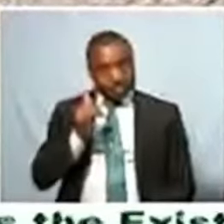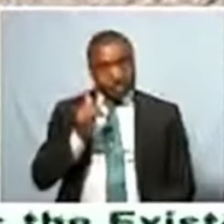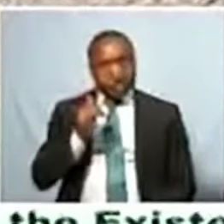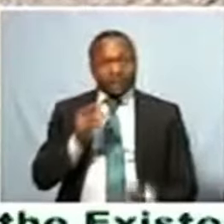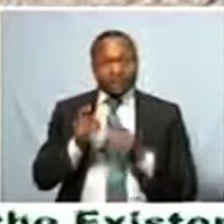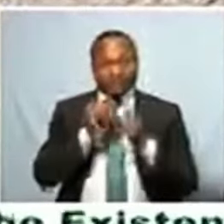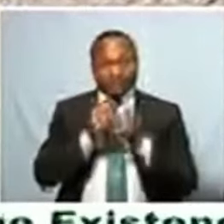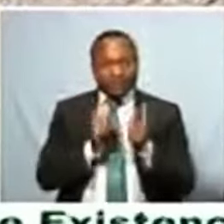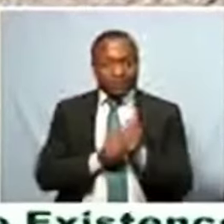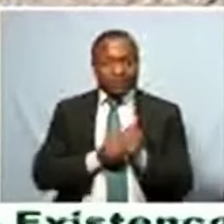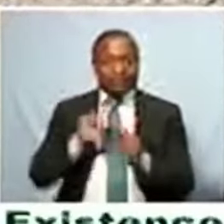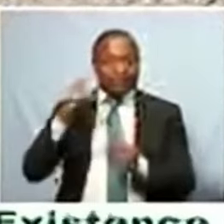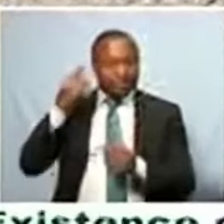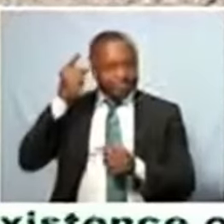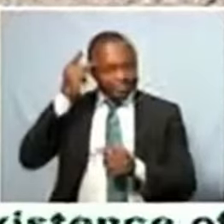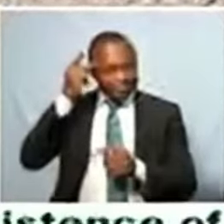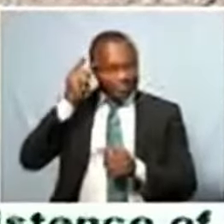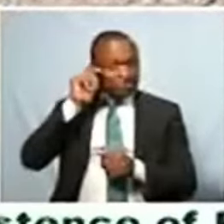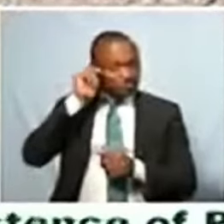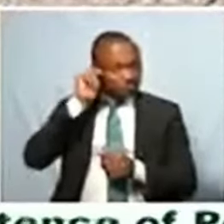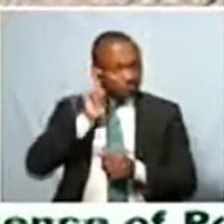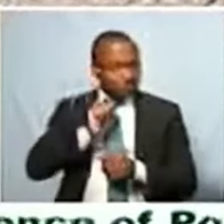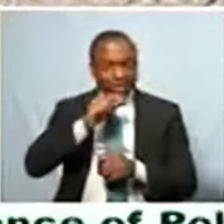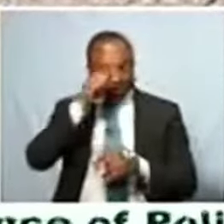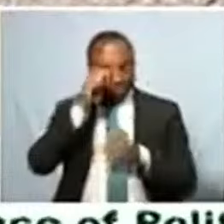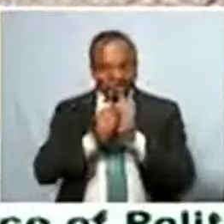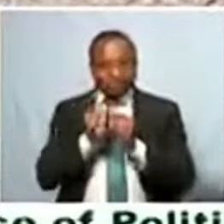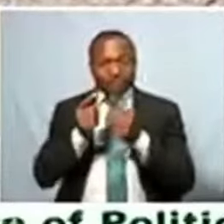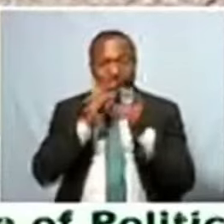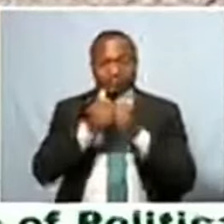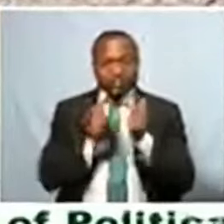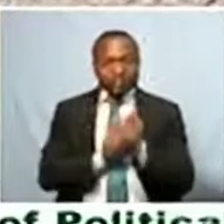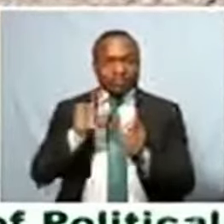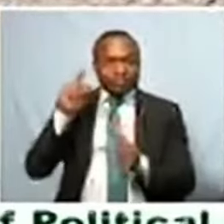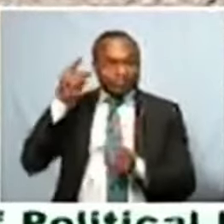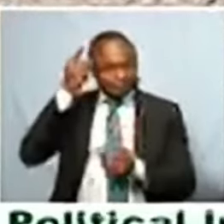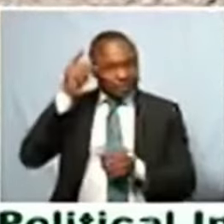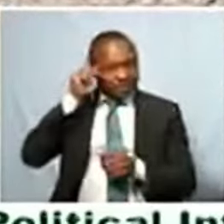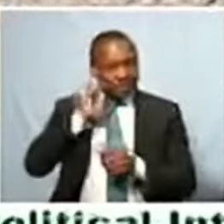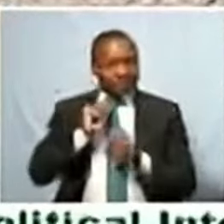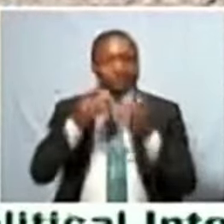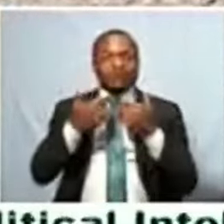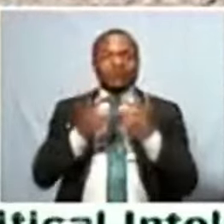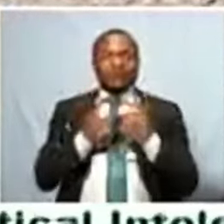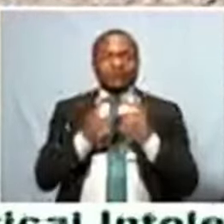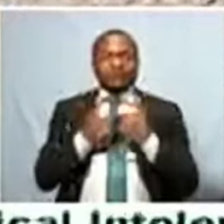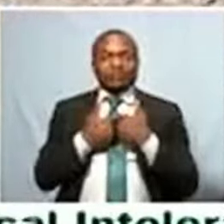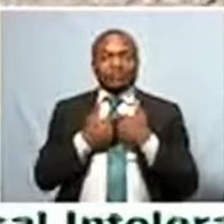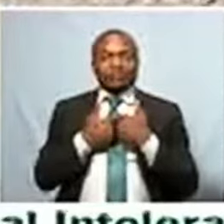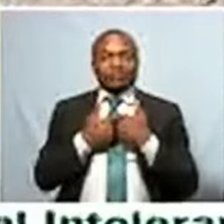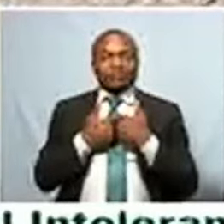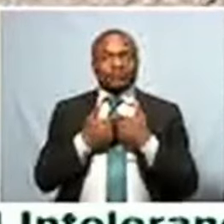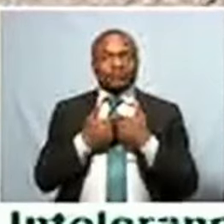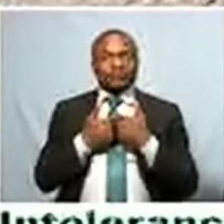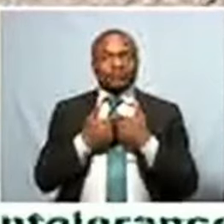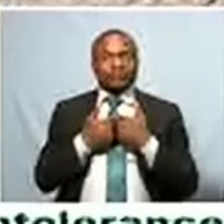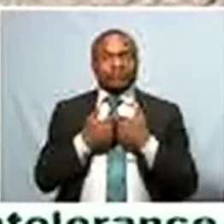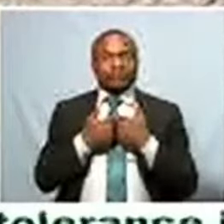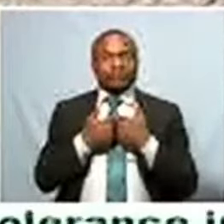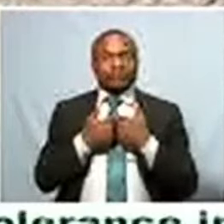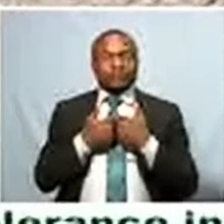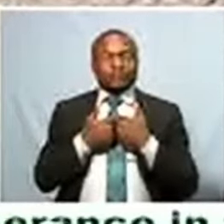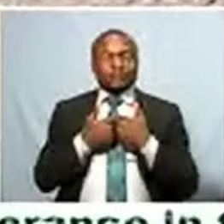intolerance? Because we are addressing political intolerance, it has got potential